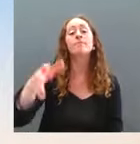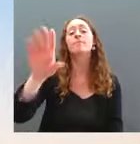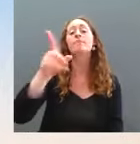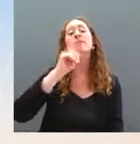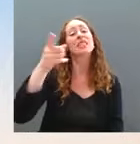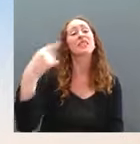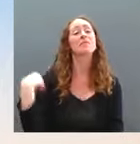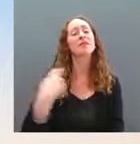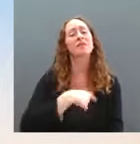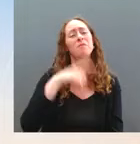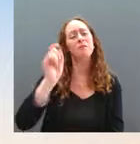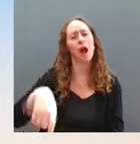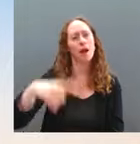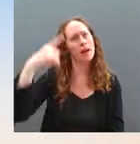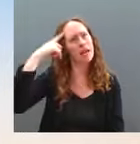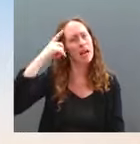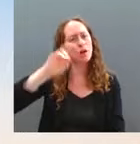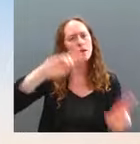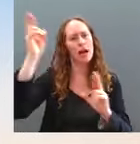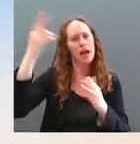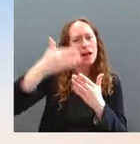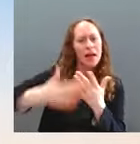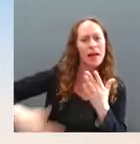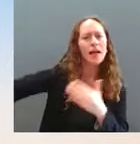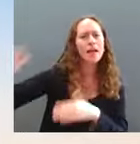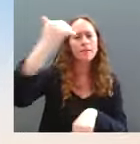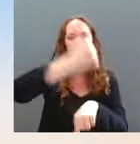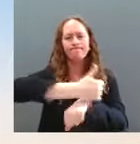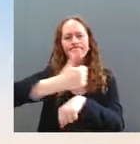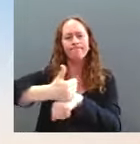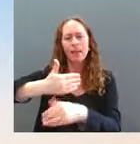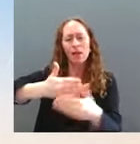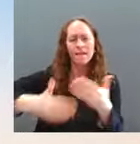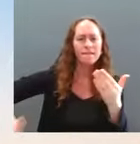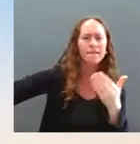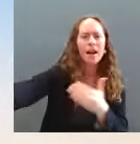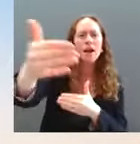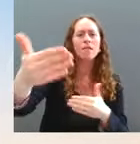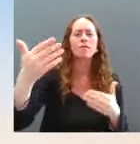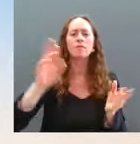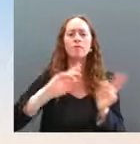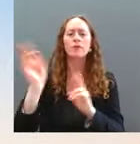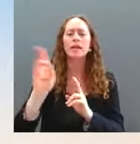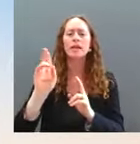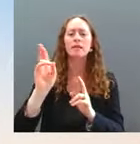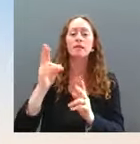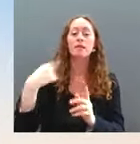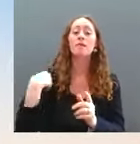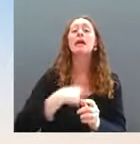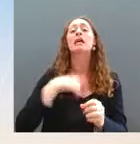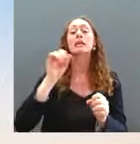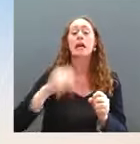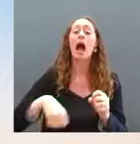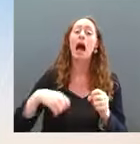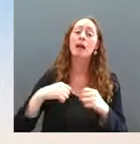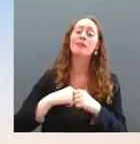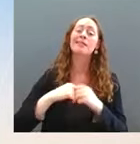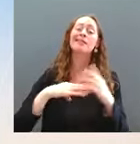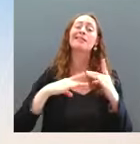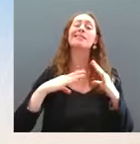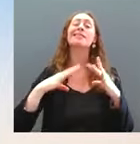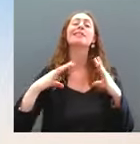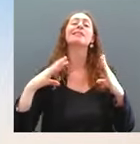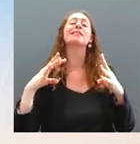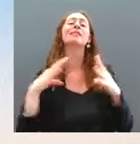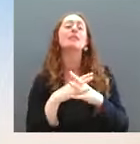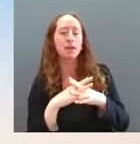we could place some orders for preventative treatments for the immunocompromised. It just delays the